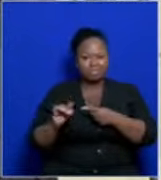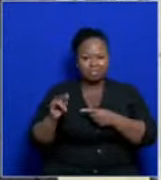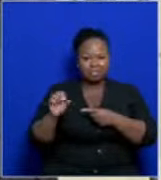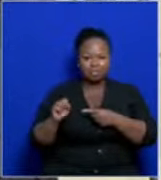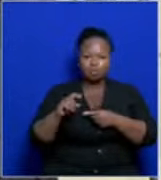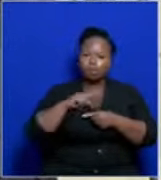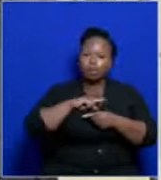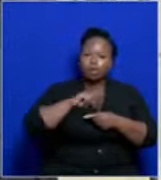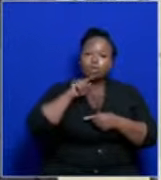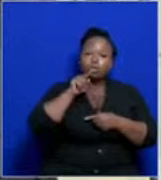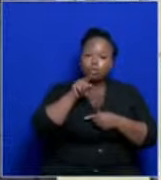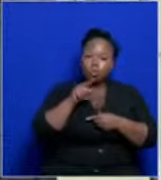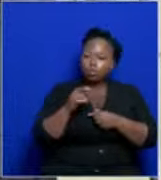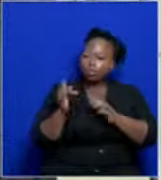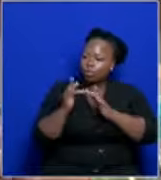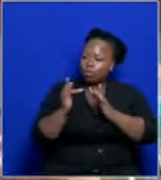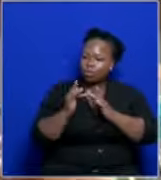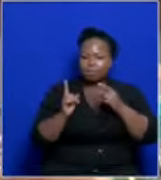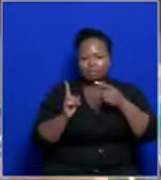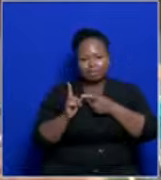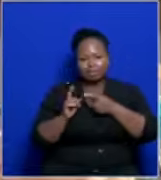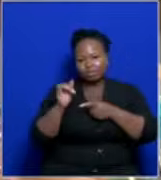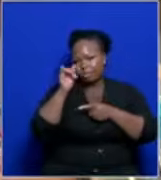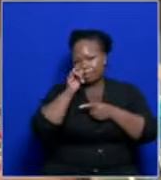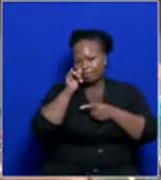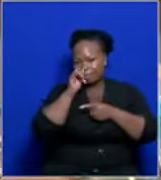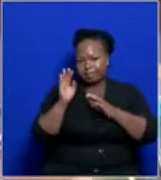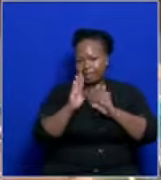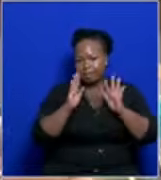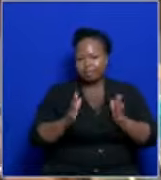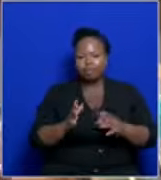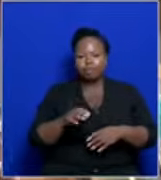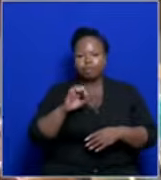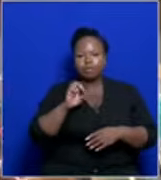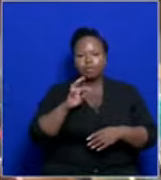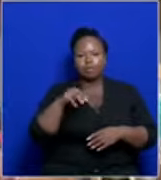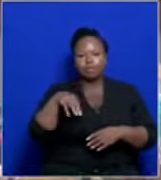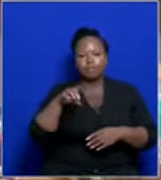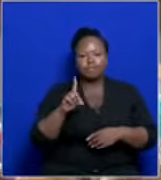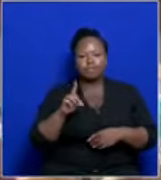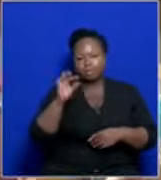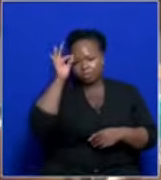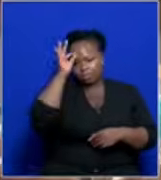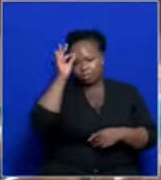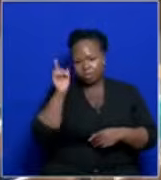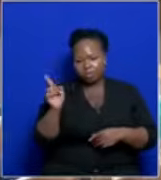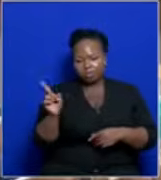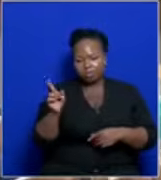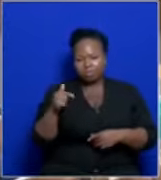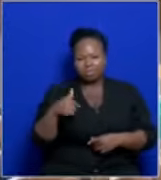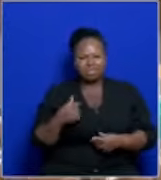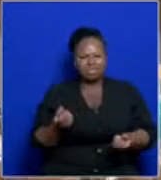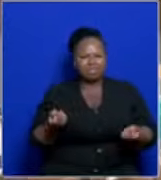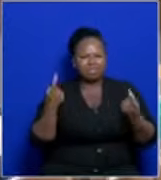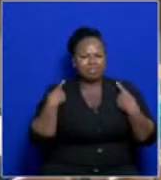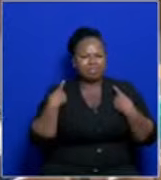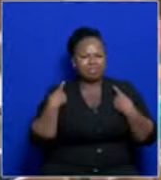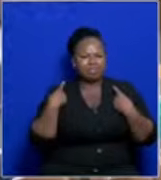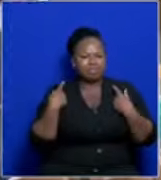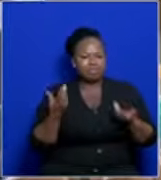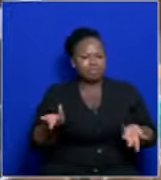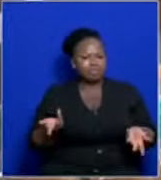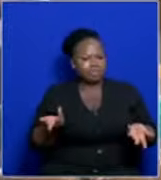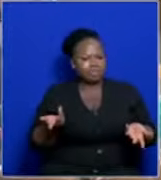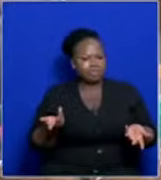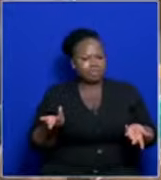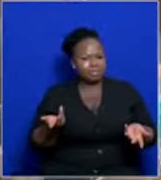about criminal conduct of EMPD officers. I don't understand, or it's difficult to understand, that you